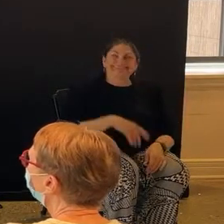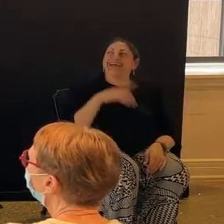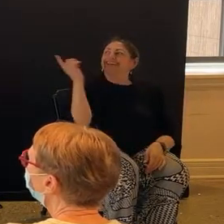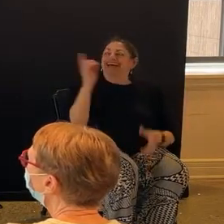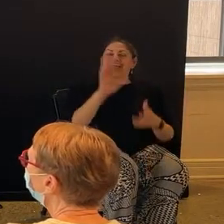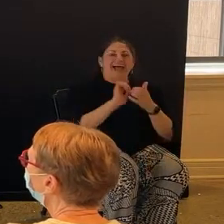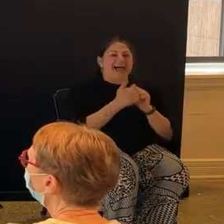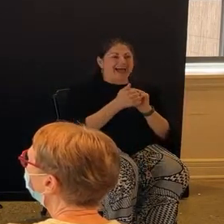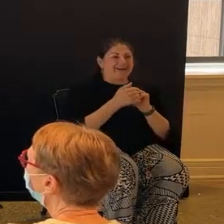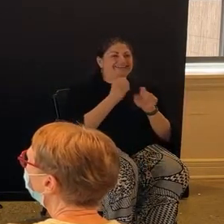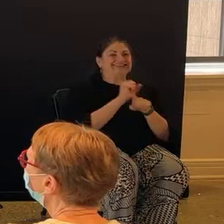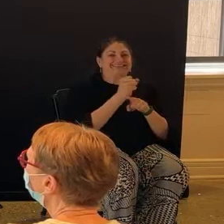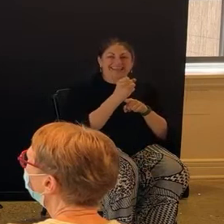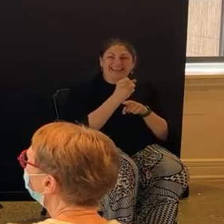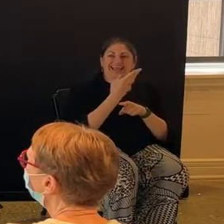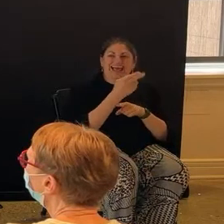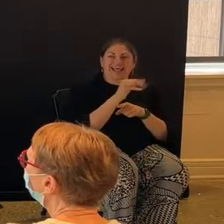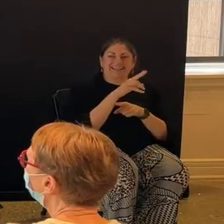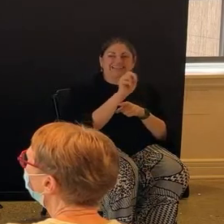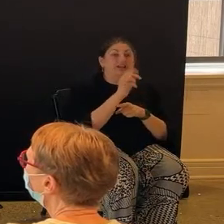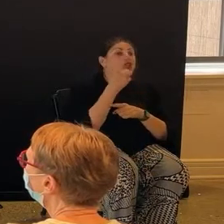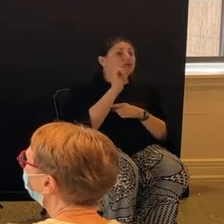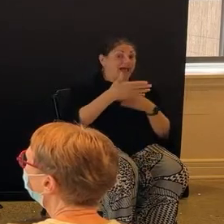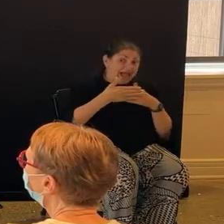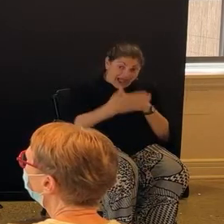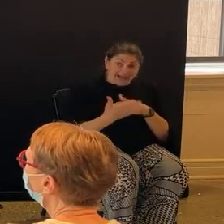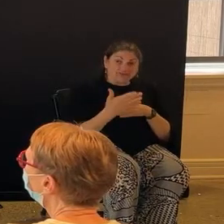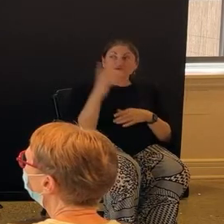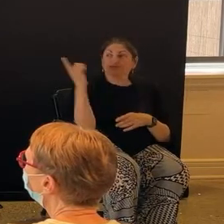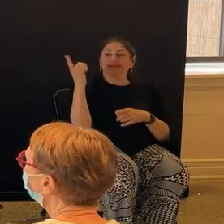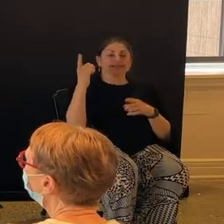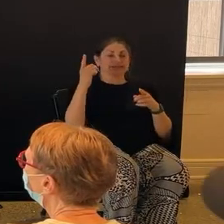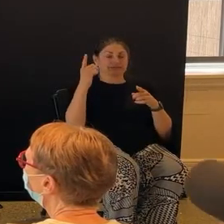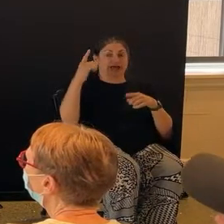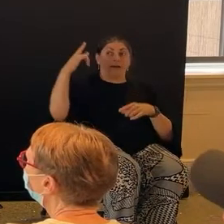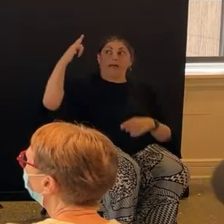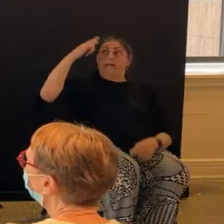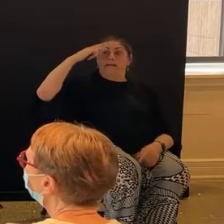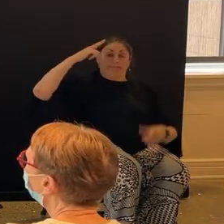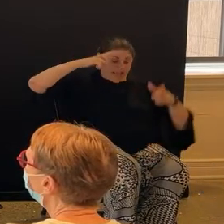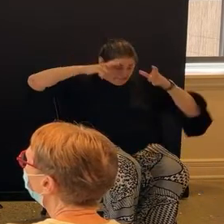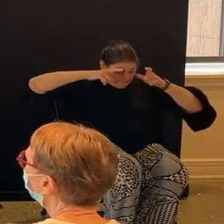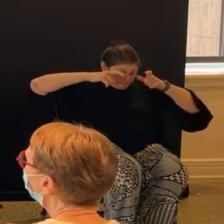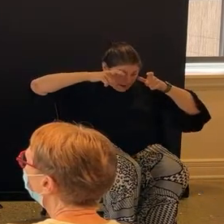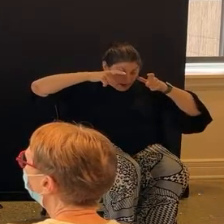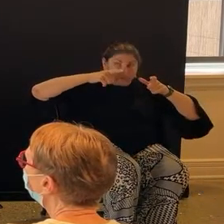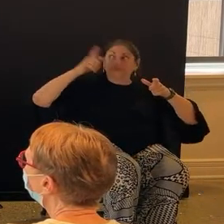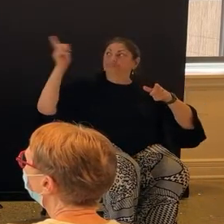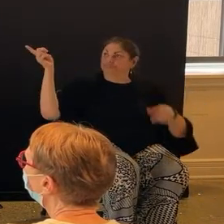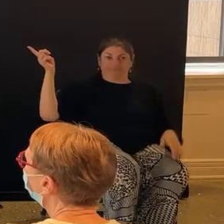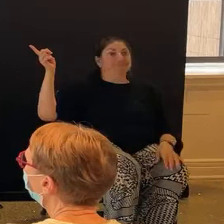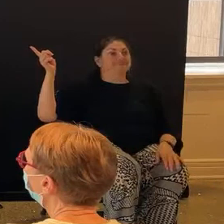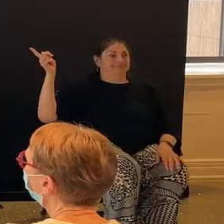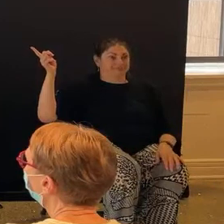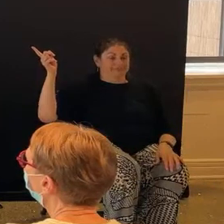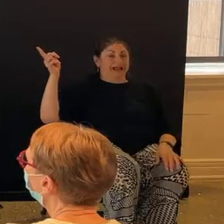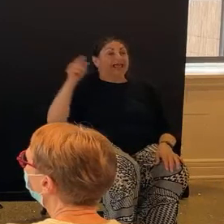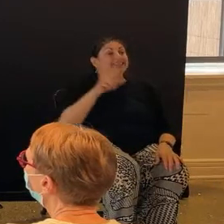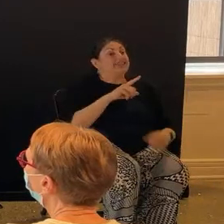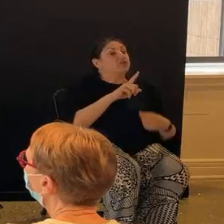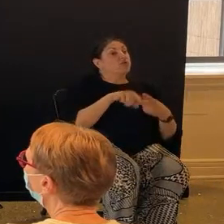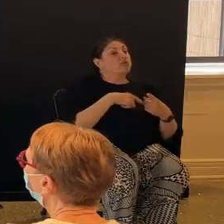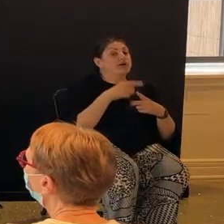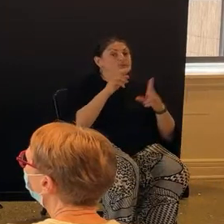afterwards. This is a shot taken from a plane in the days after, when people were busy looking for